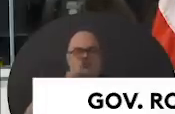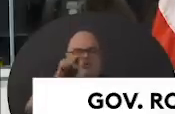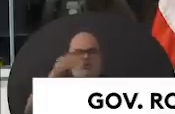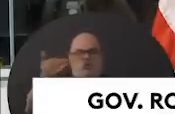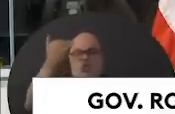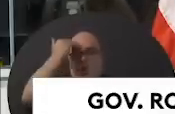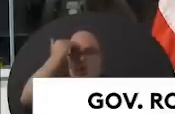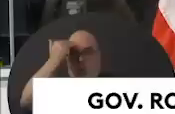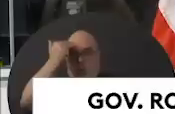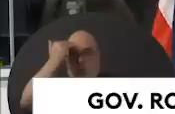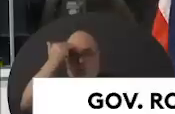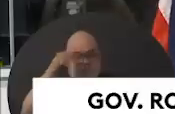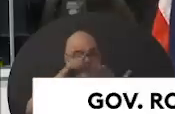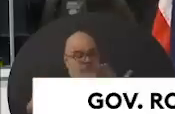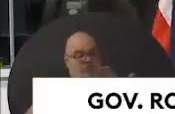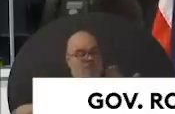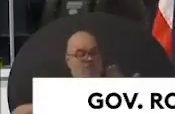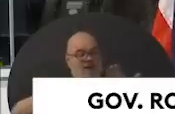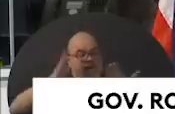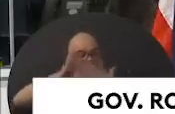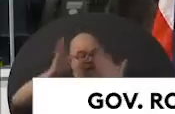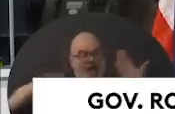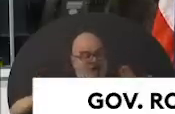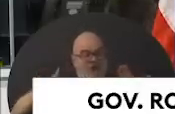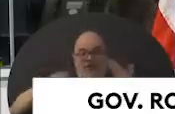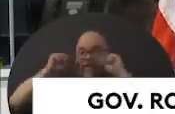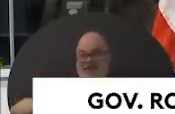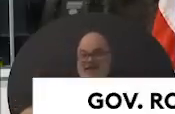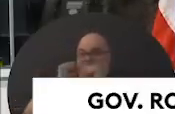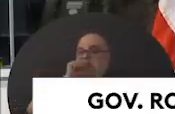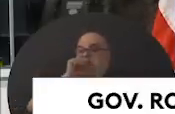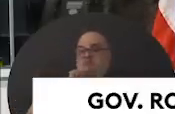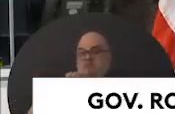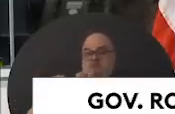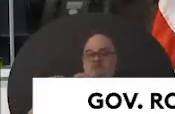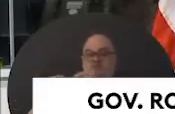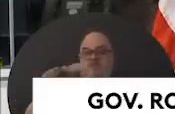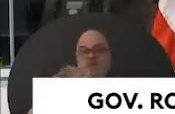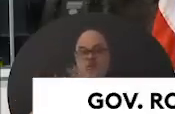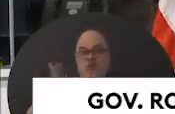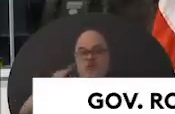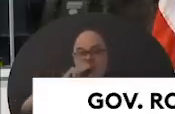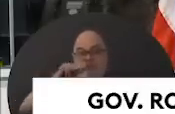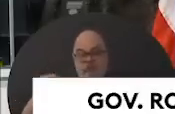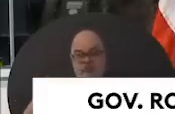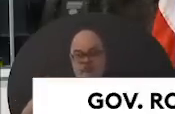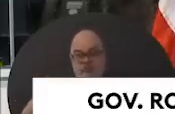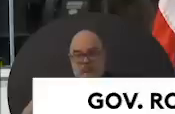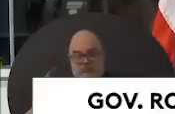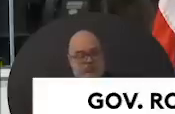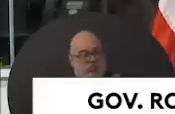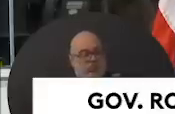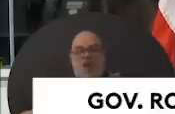home have the ability to sustain tropical storm force and or hurricane winds? Do you live in a